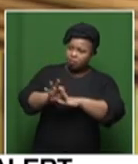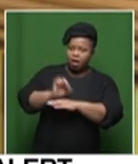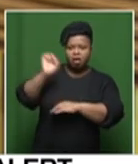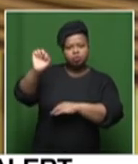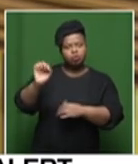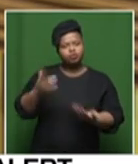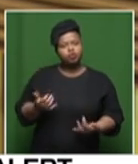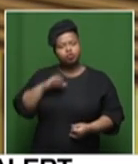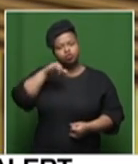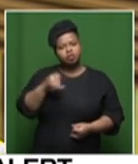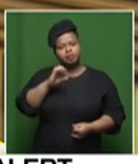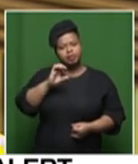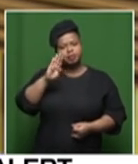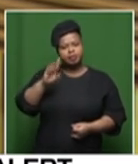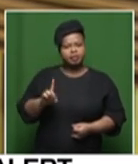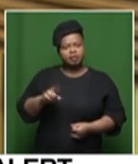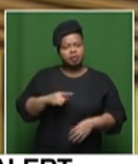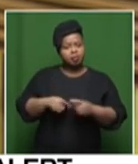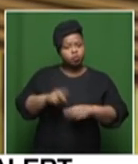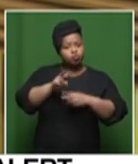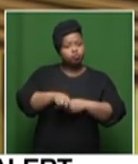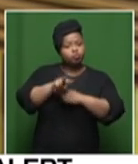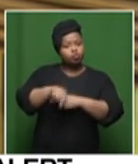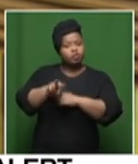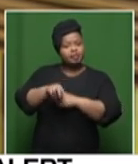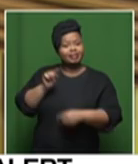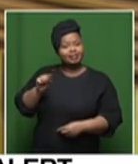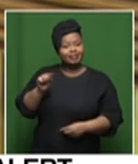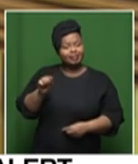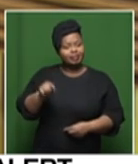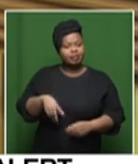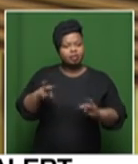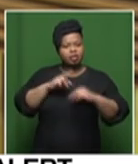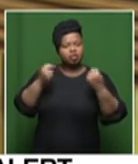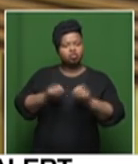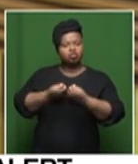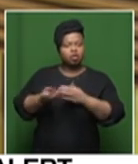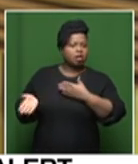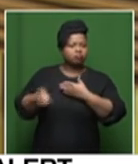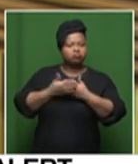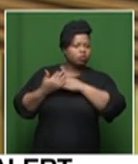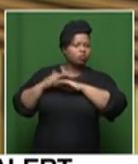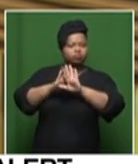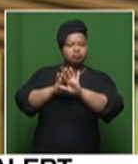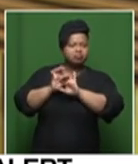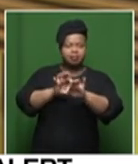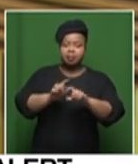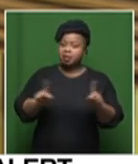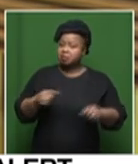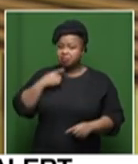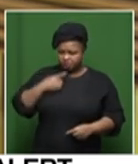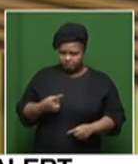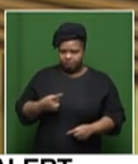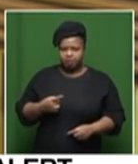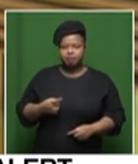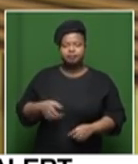the Johannesburg CBD in terms of monitoring this so-called national shutdown. However, at this stage, they've told us that they will